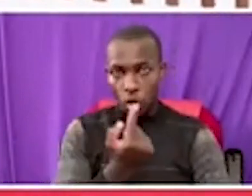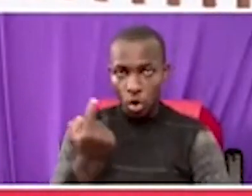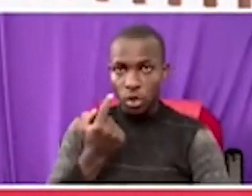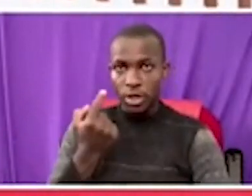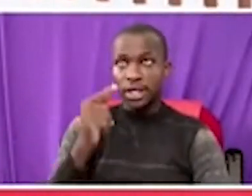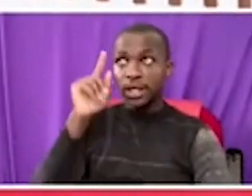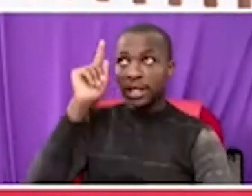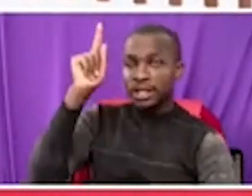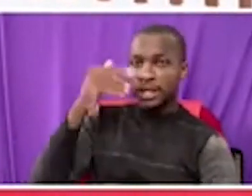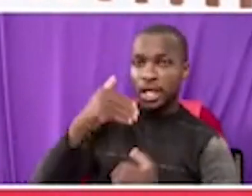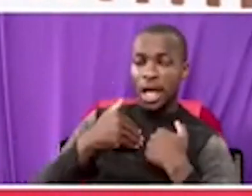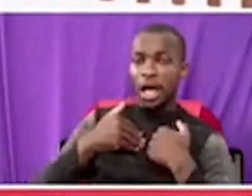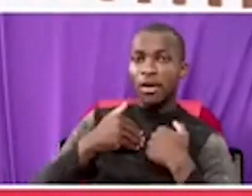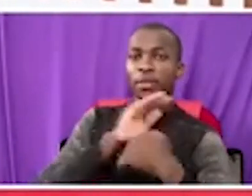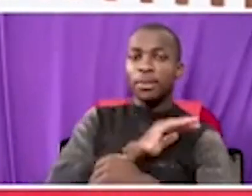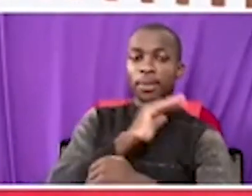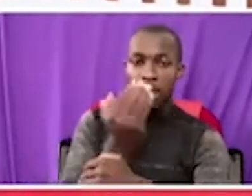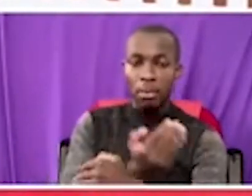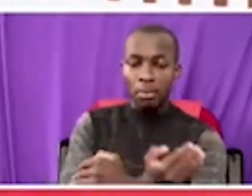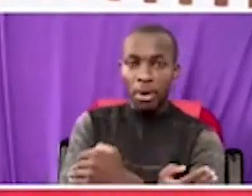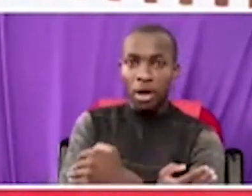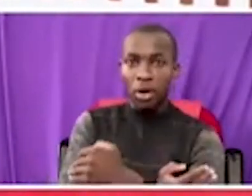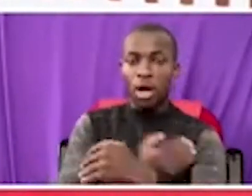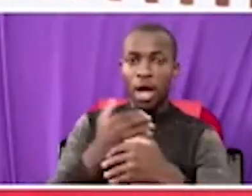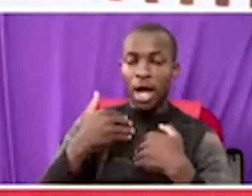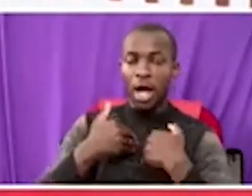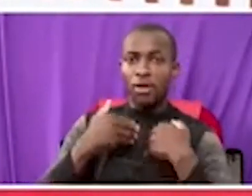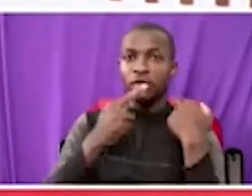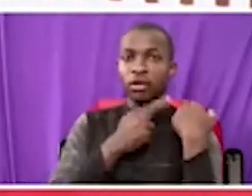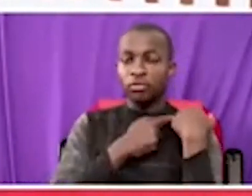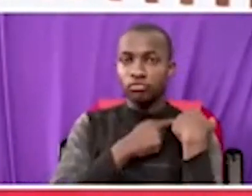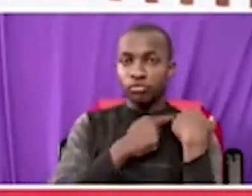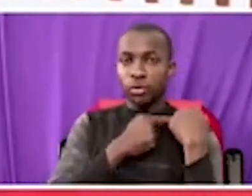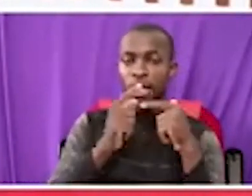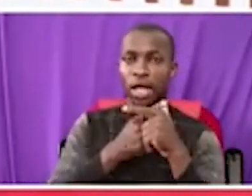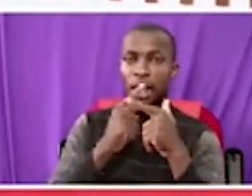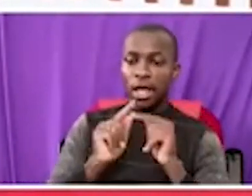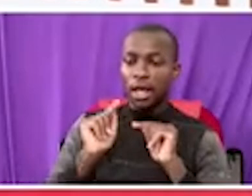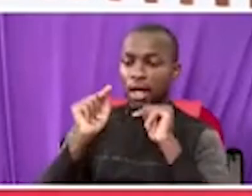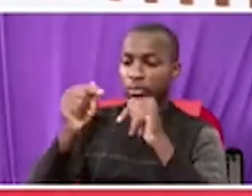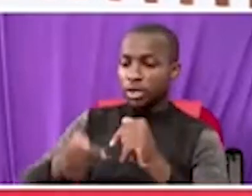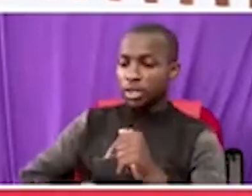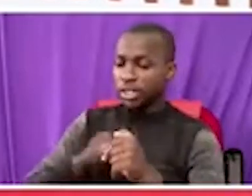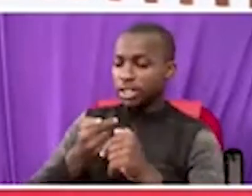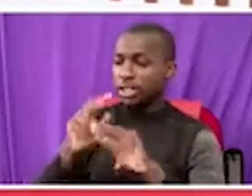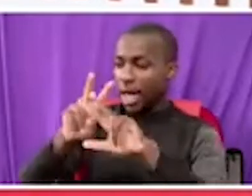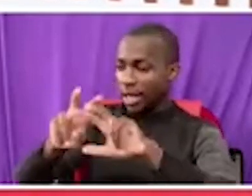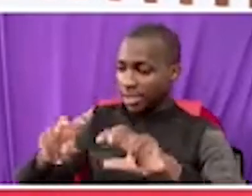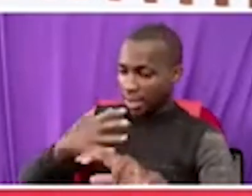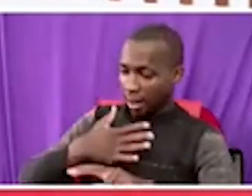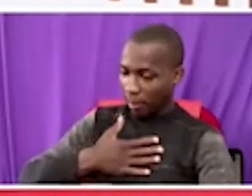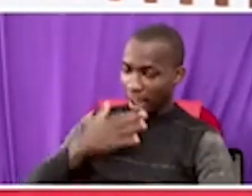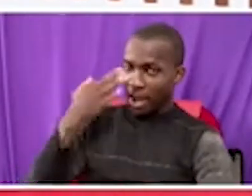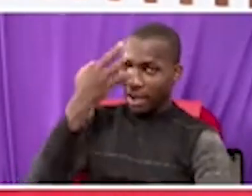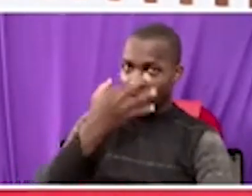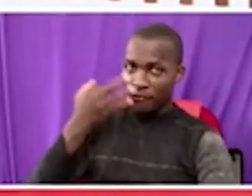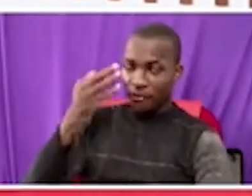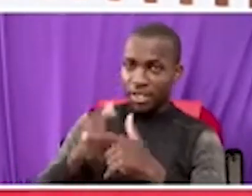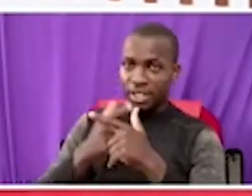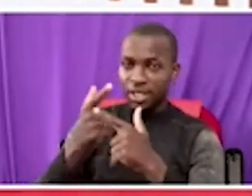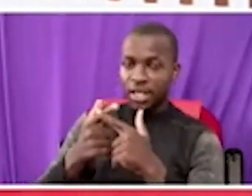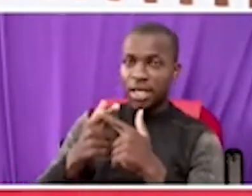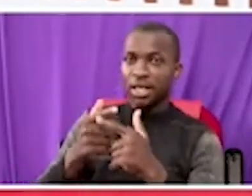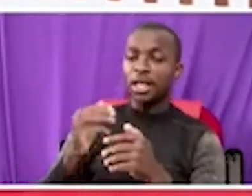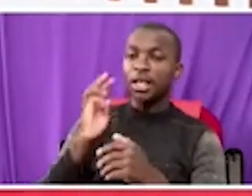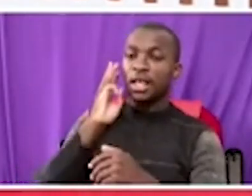has made that promise. If my people who are called by my name will humble themselves and pray and seek my face and turn away from their wickedness, then I